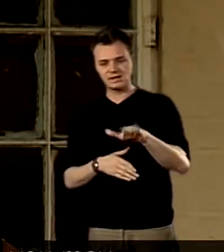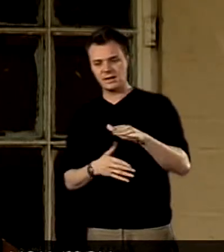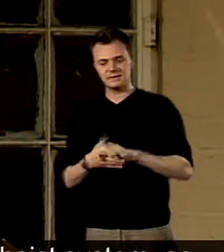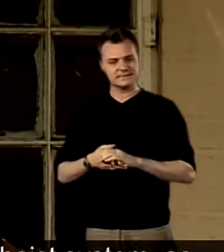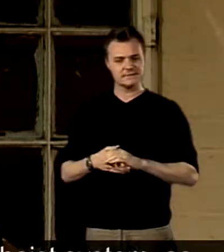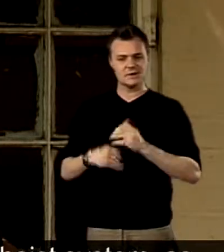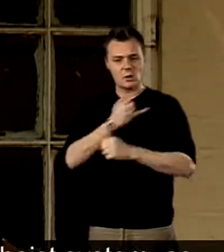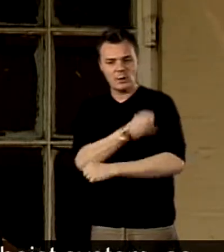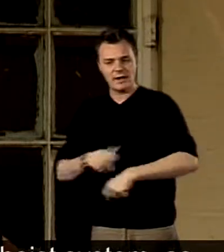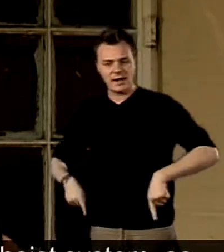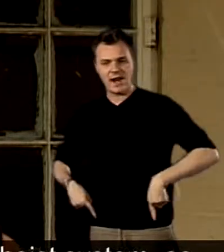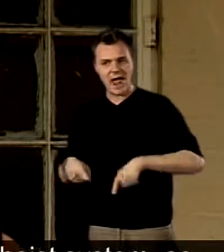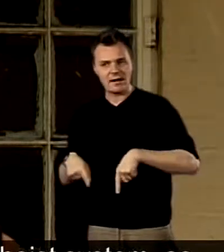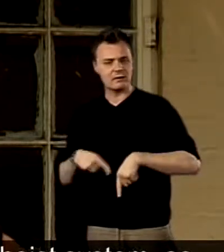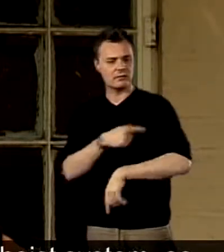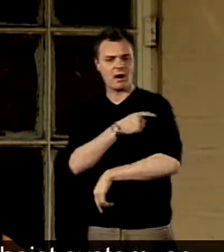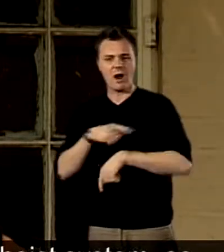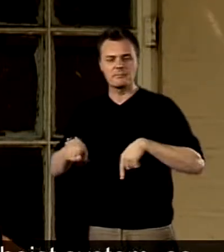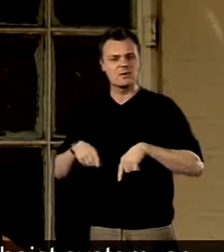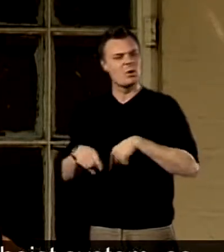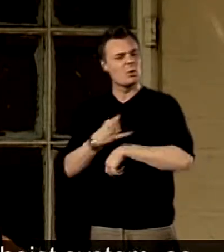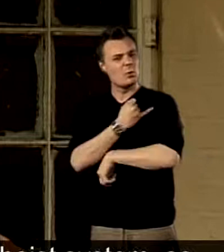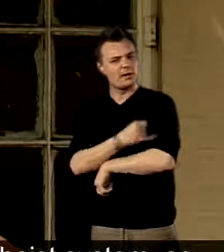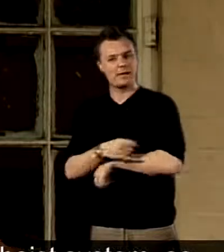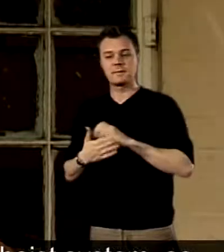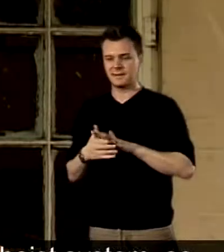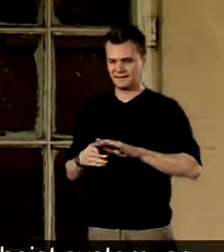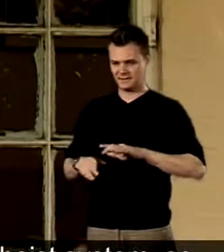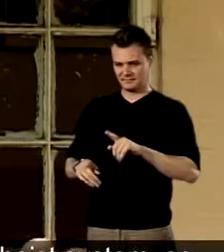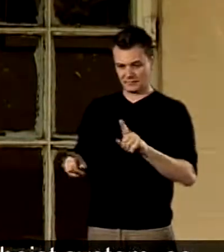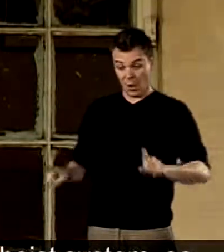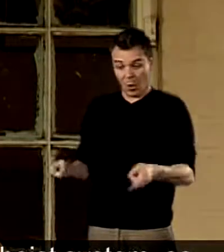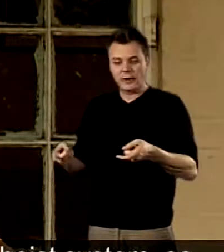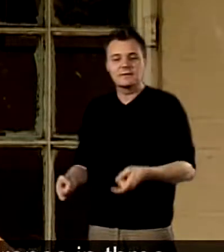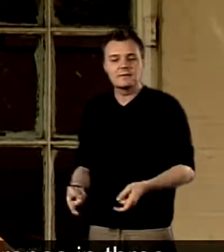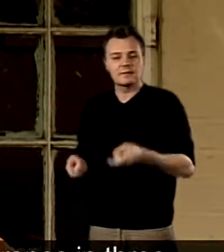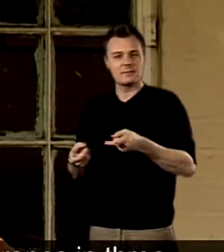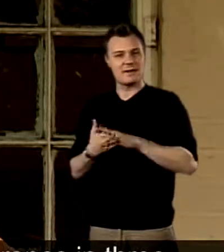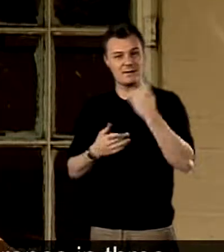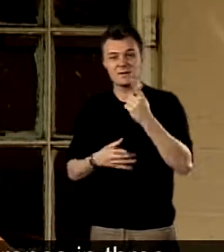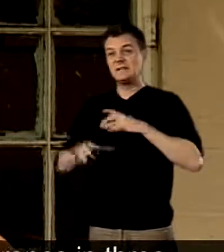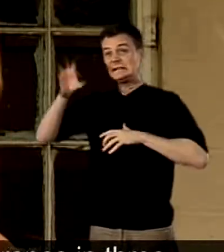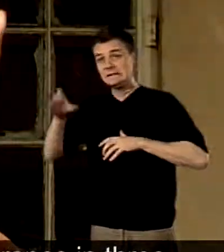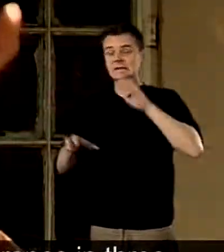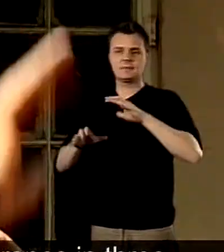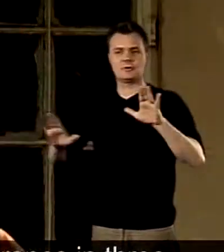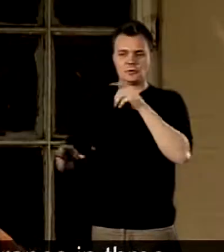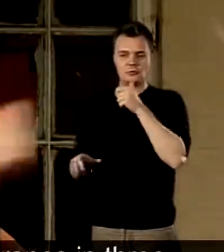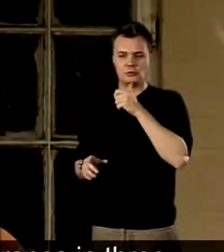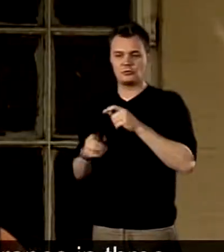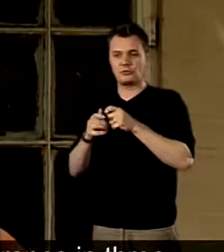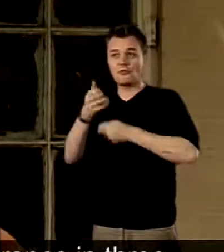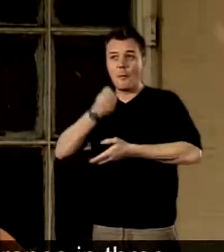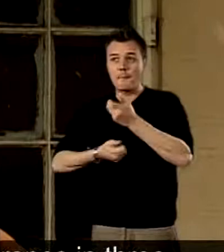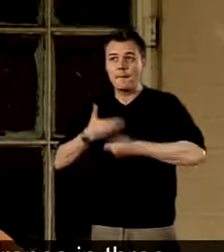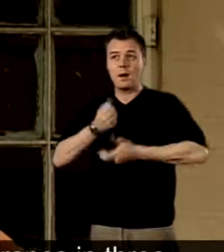weak legs or weak arms. You can set up a hoist system. So rather than necessarily having to rely on all their body strength, you can use the ropes in a 3-way